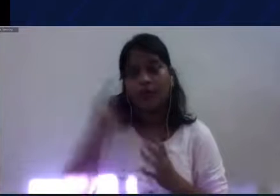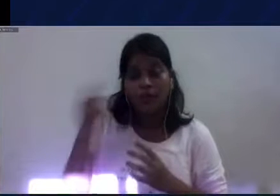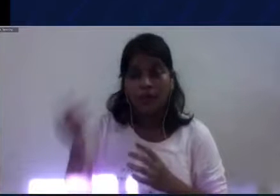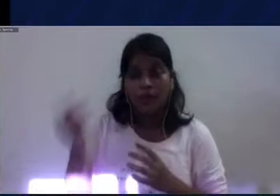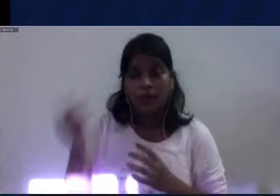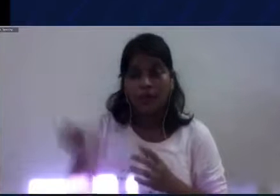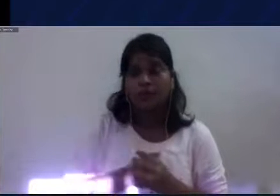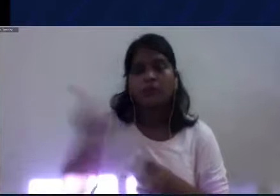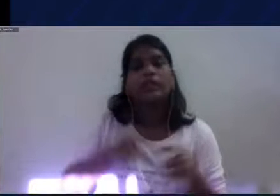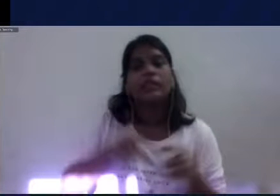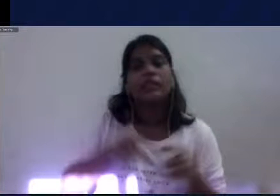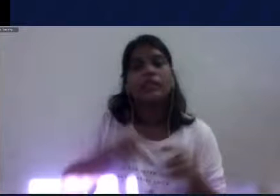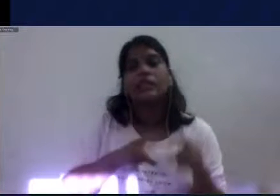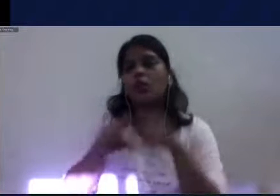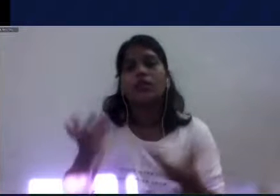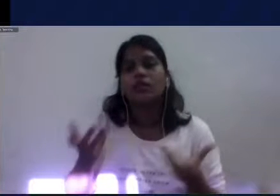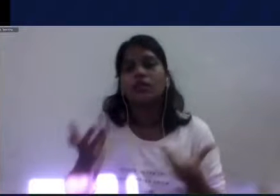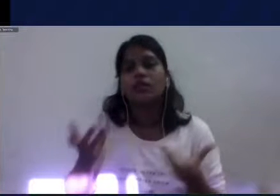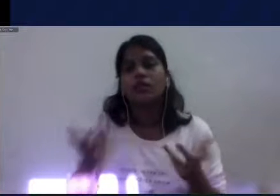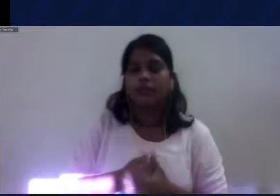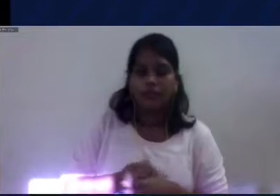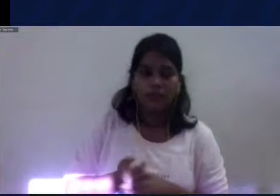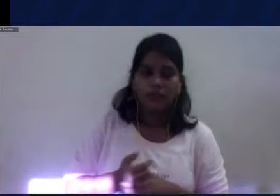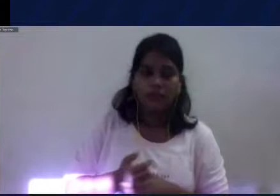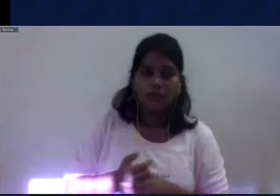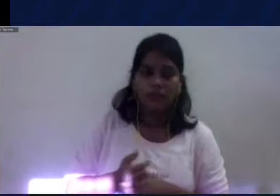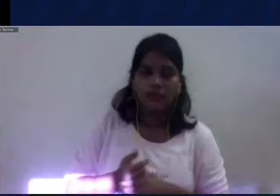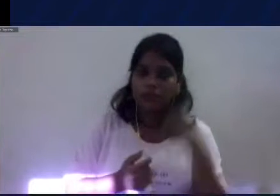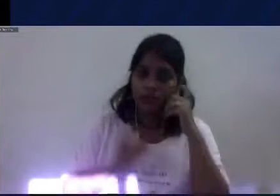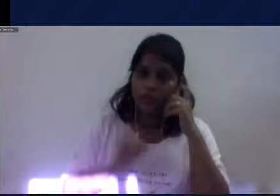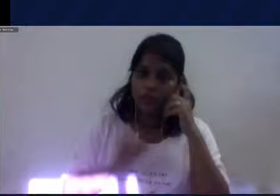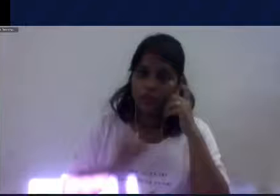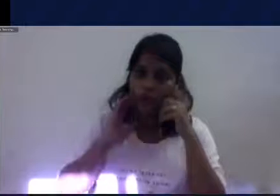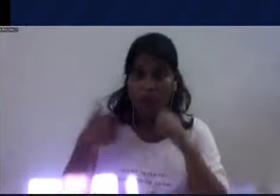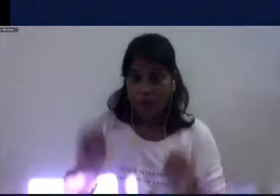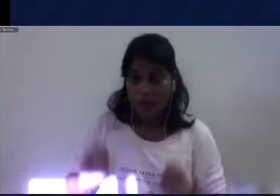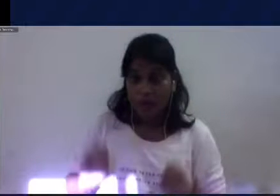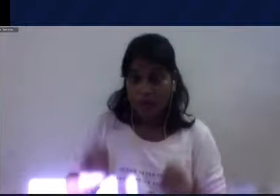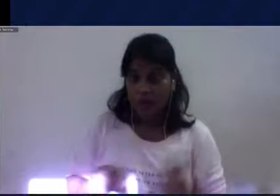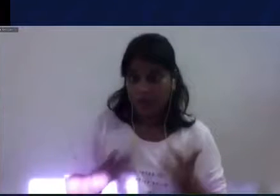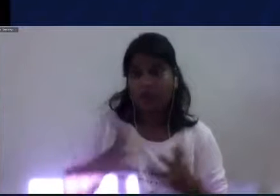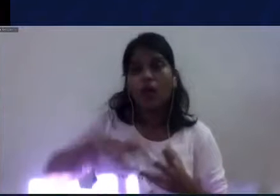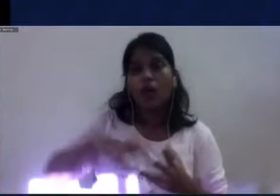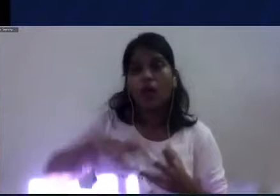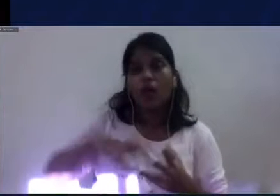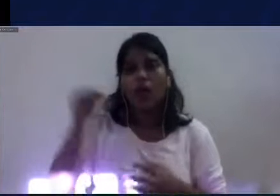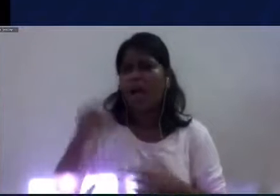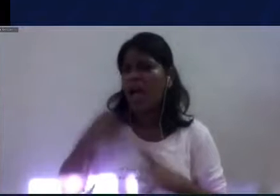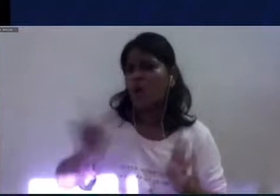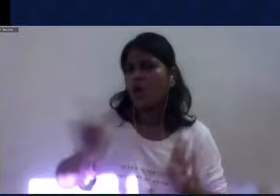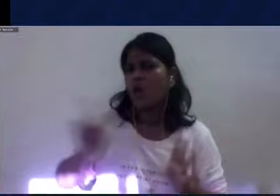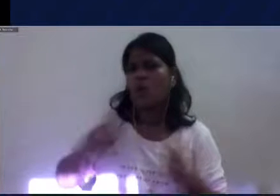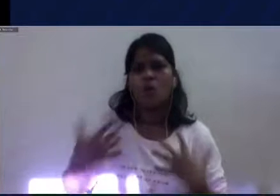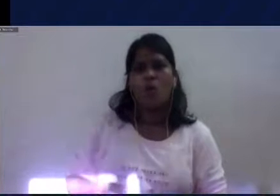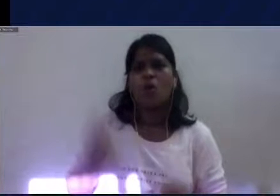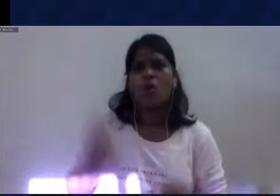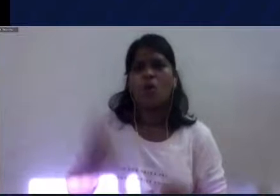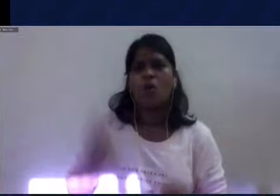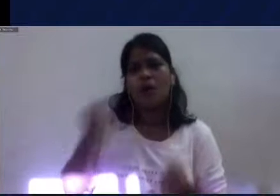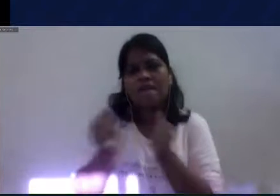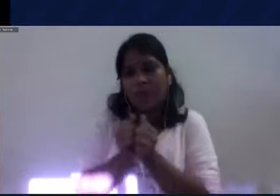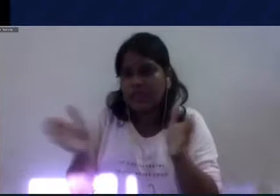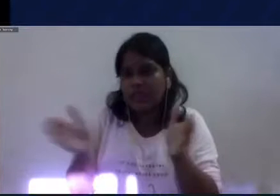His question at that time was, when now I'm launching my new outlets, I don't want to launch it only with